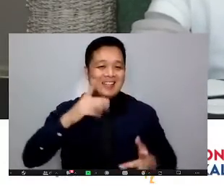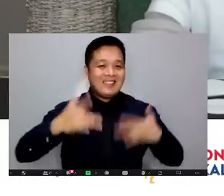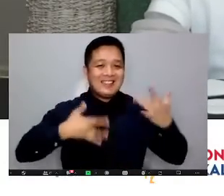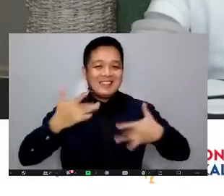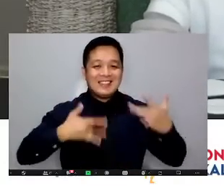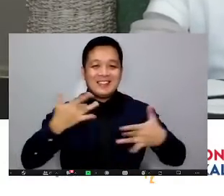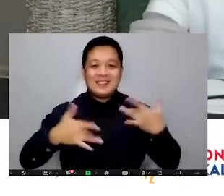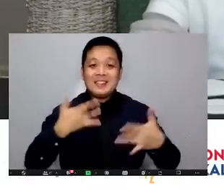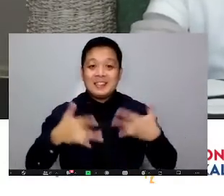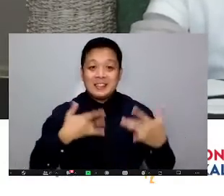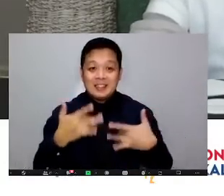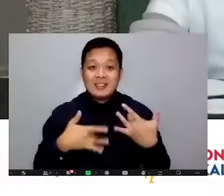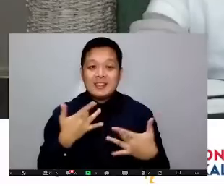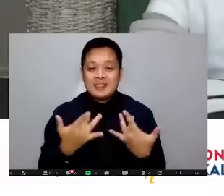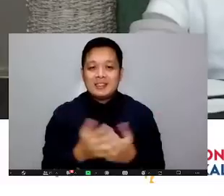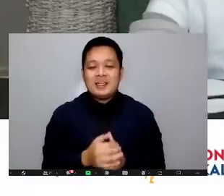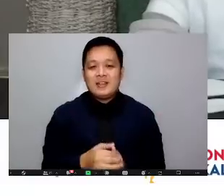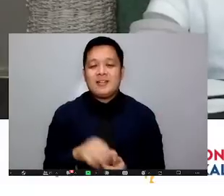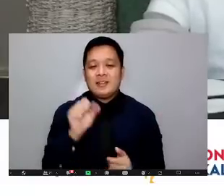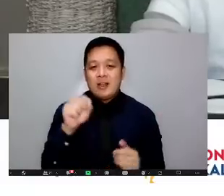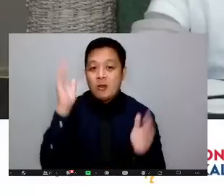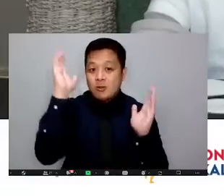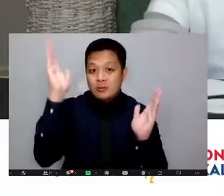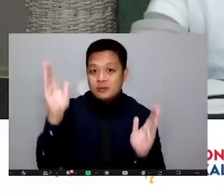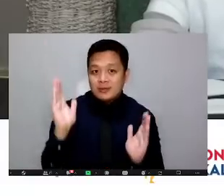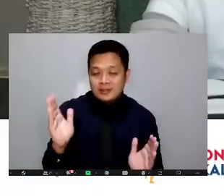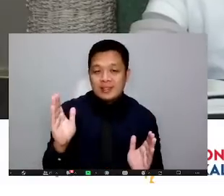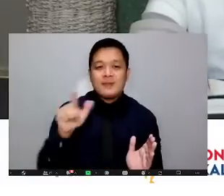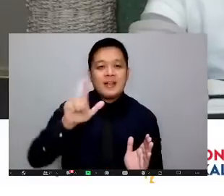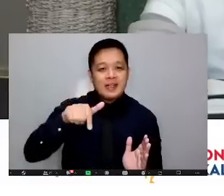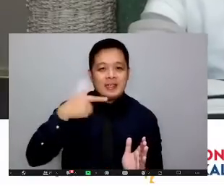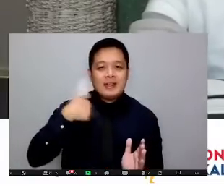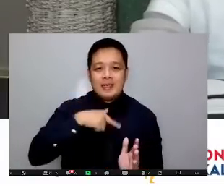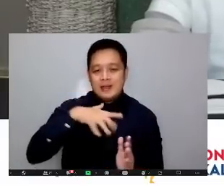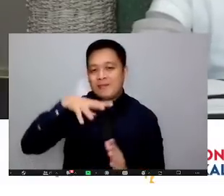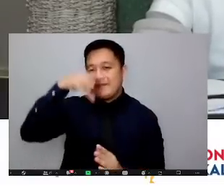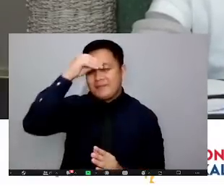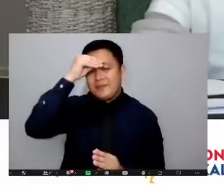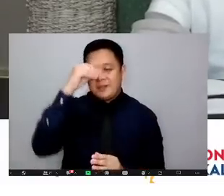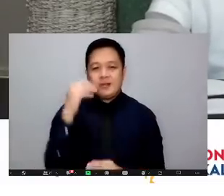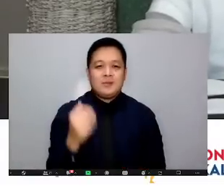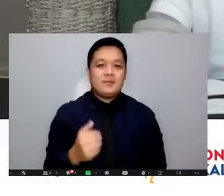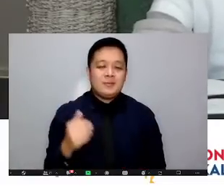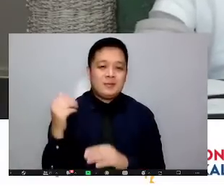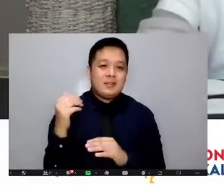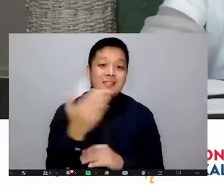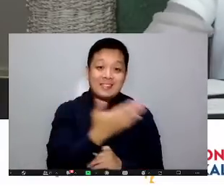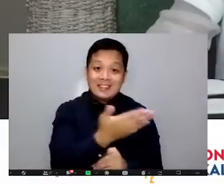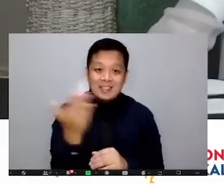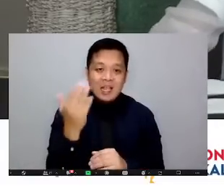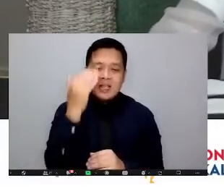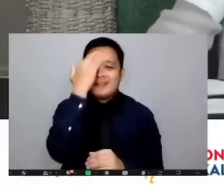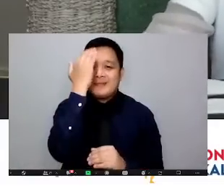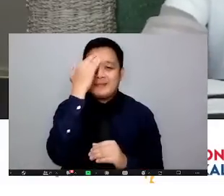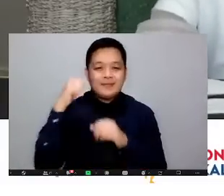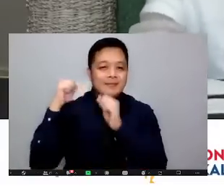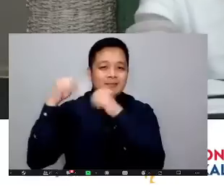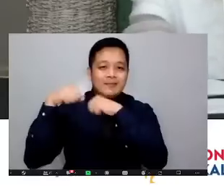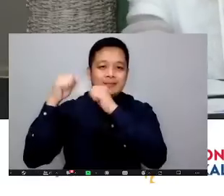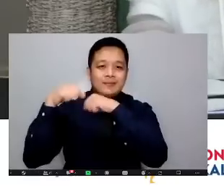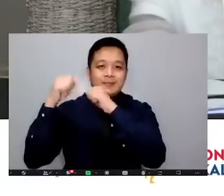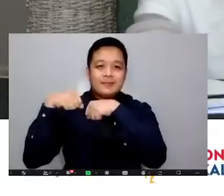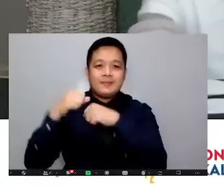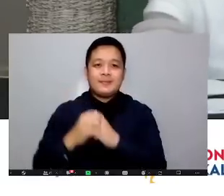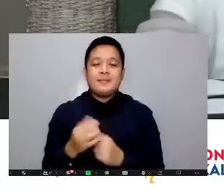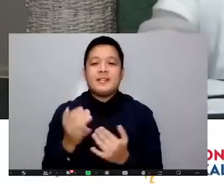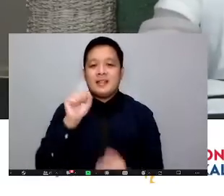esteemed roster of guest speakers. Truly, I believe you'll agree with me. Yes. NSTF experience is really